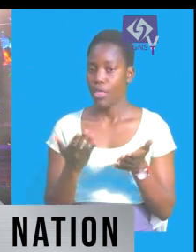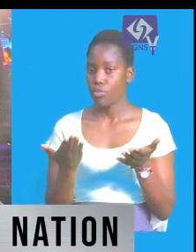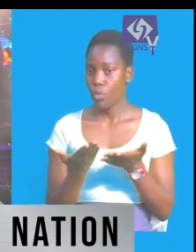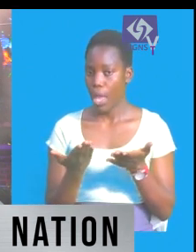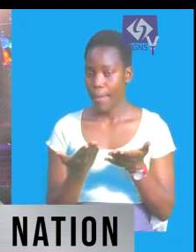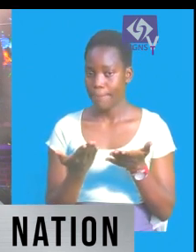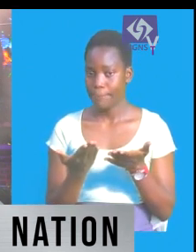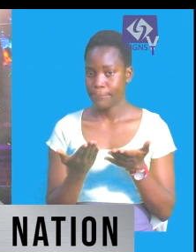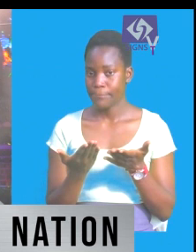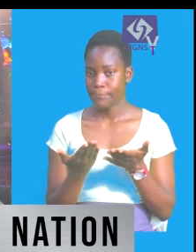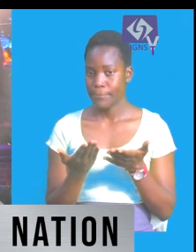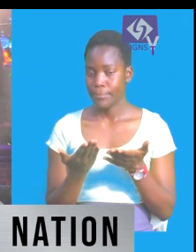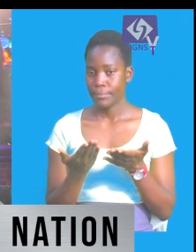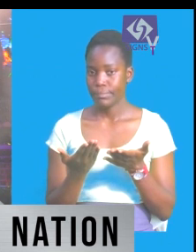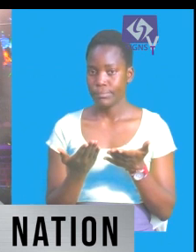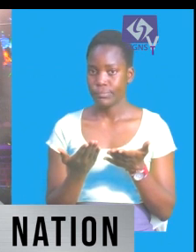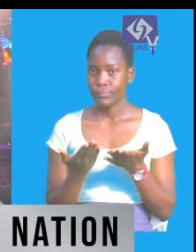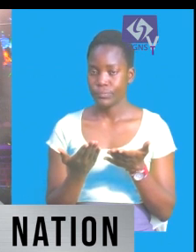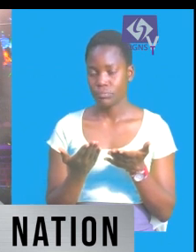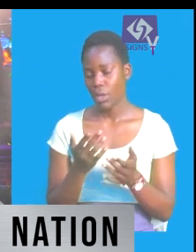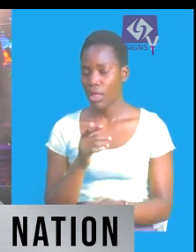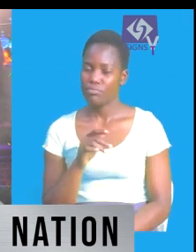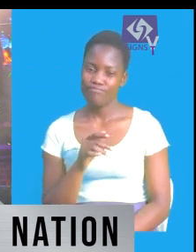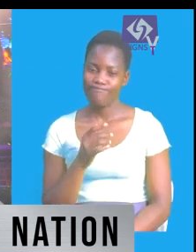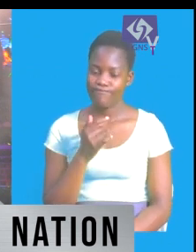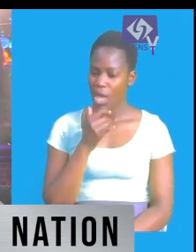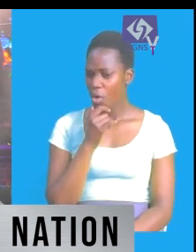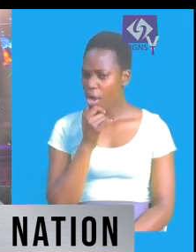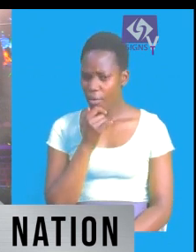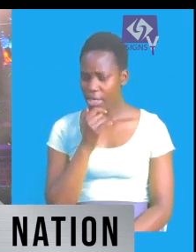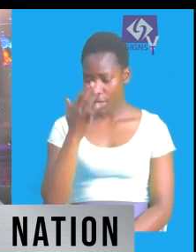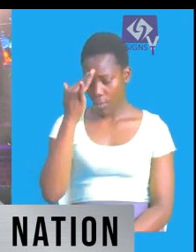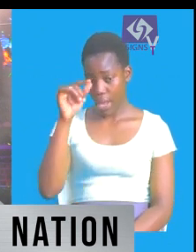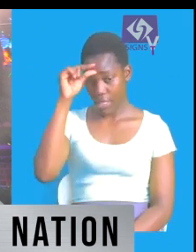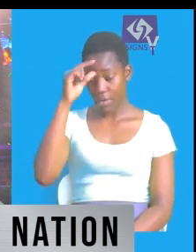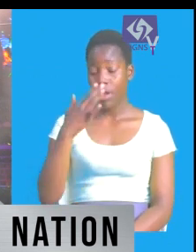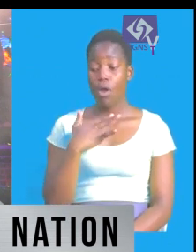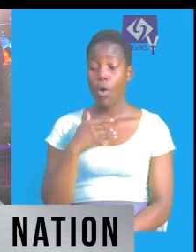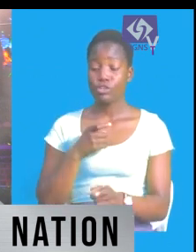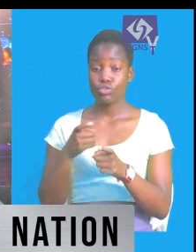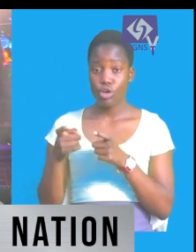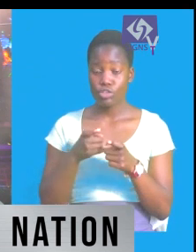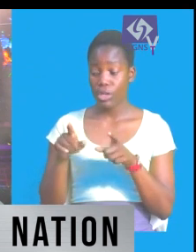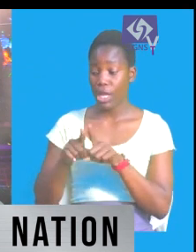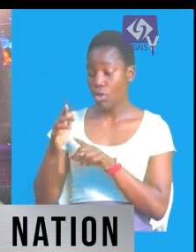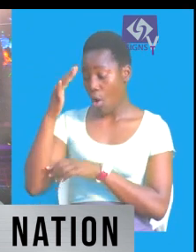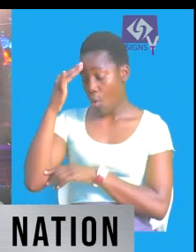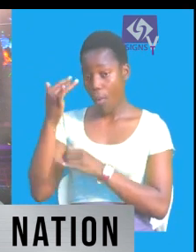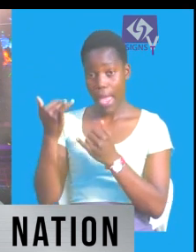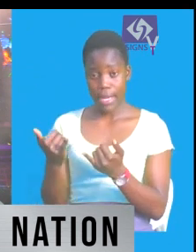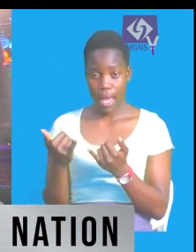and be a bit skeptical about why the government wants to take charge, and why now